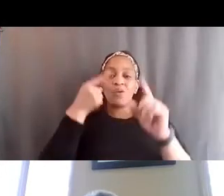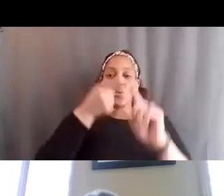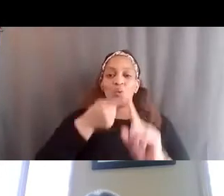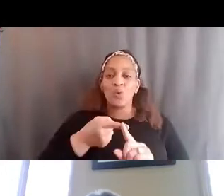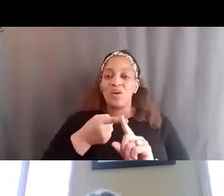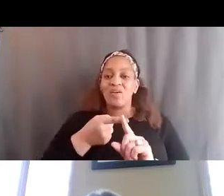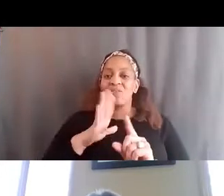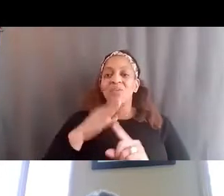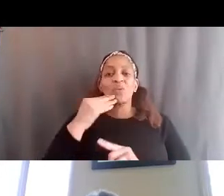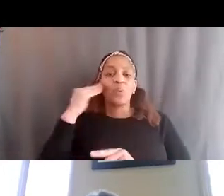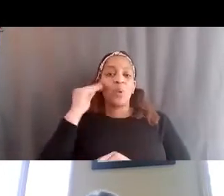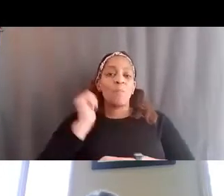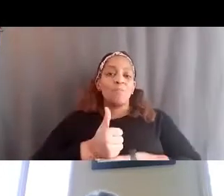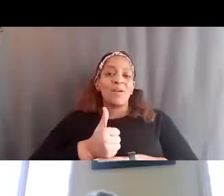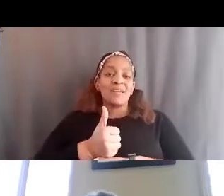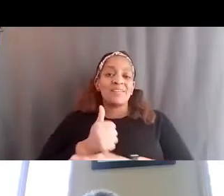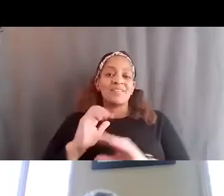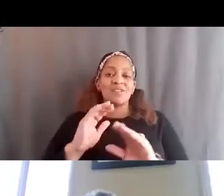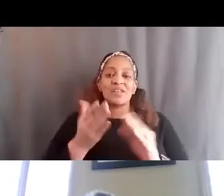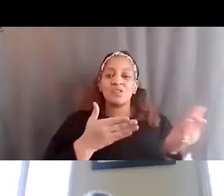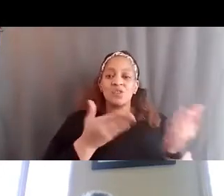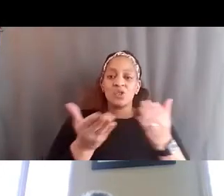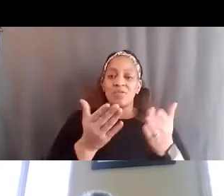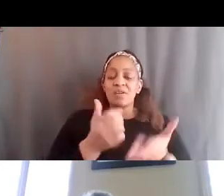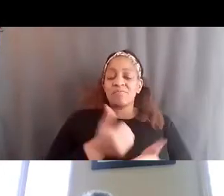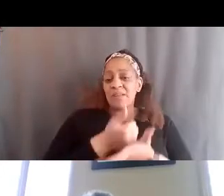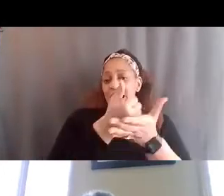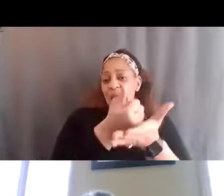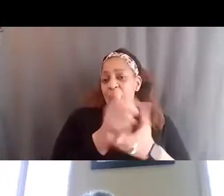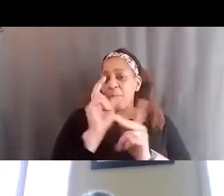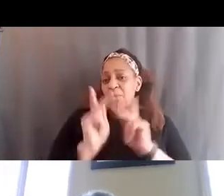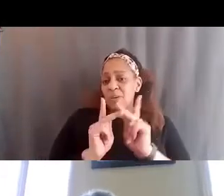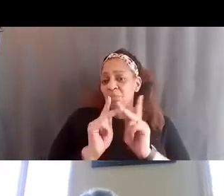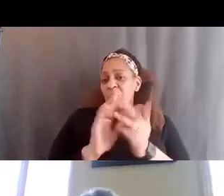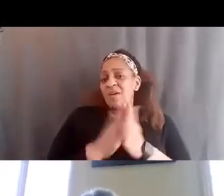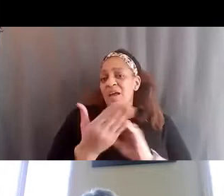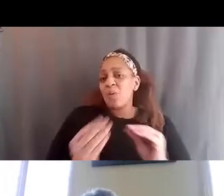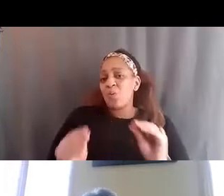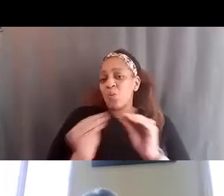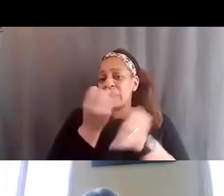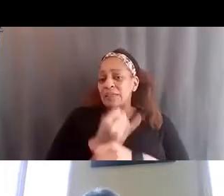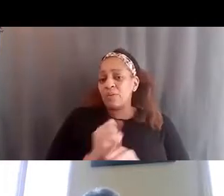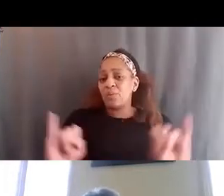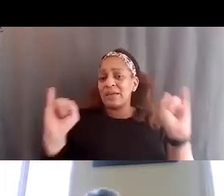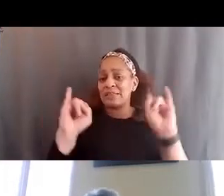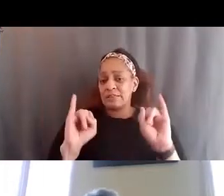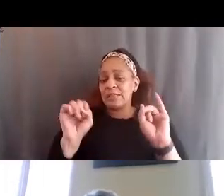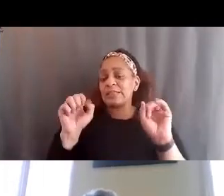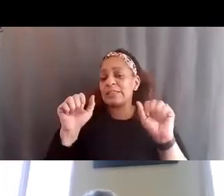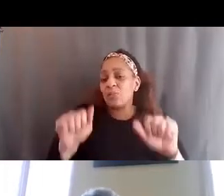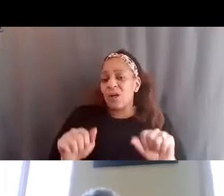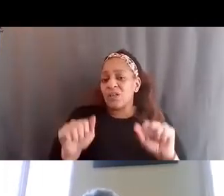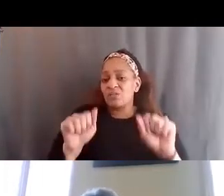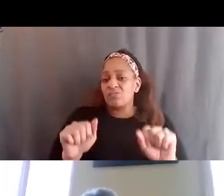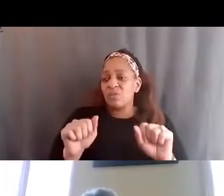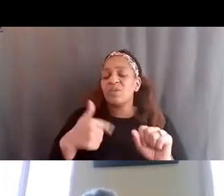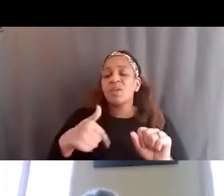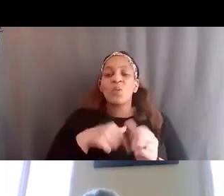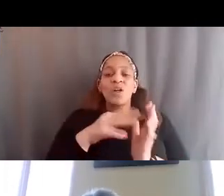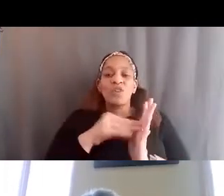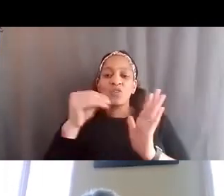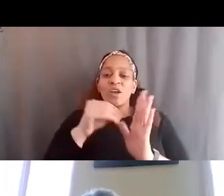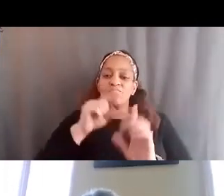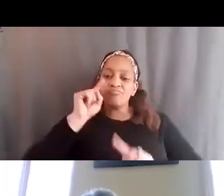community-based services, which is to assist people to be as independent as possible. And we are learning that there are a variety